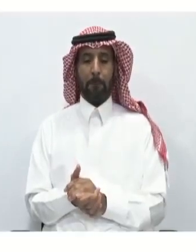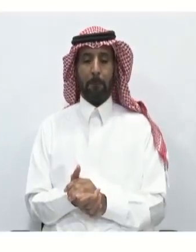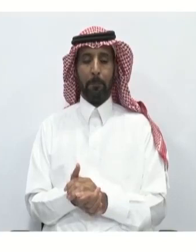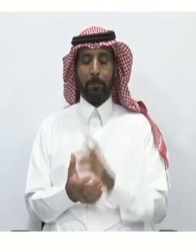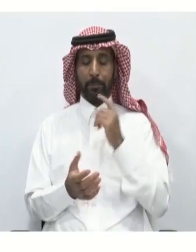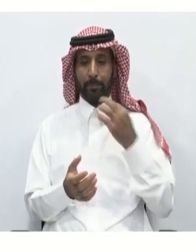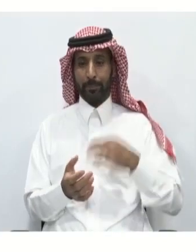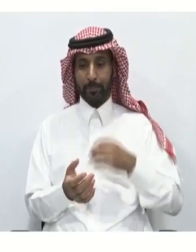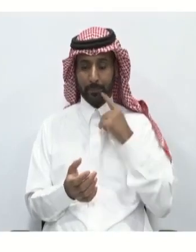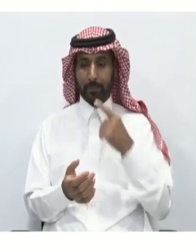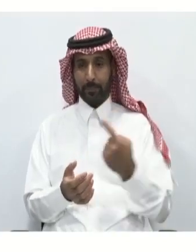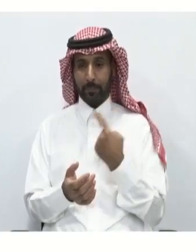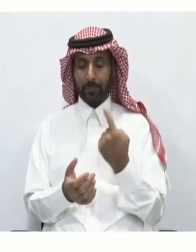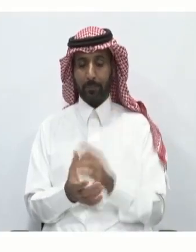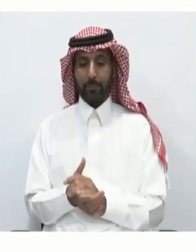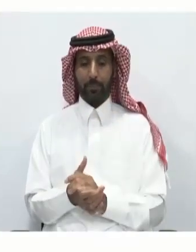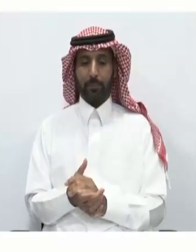the benefits of it.